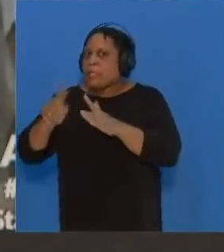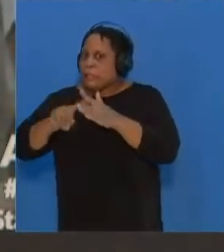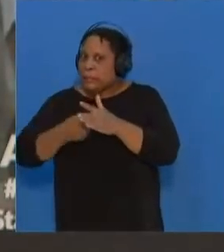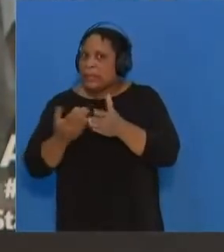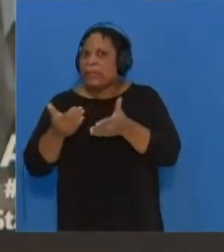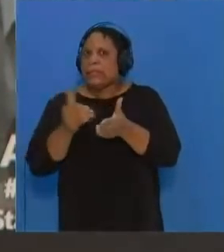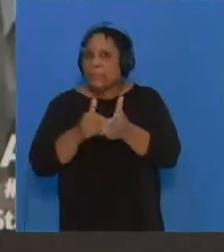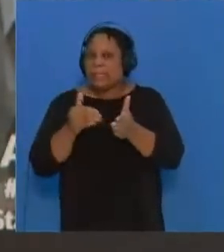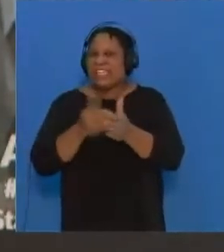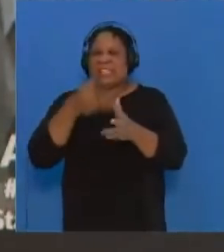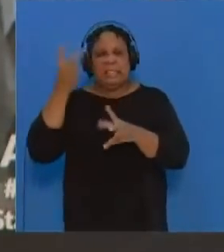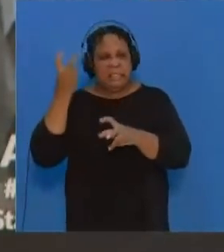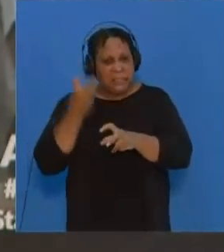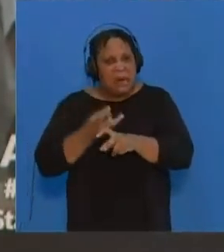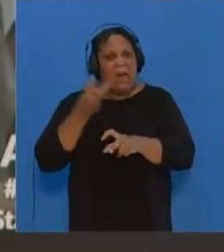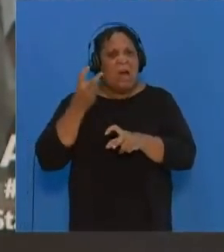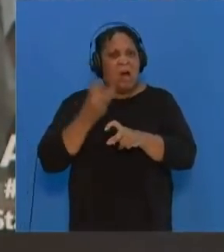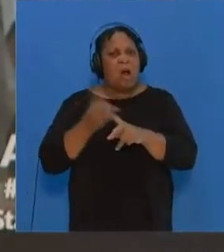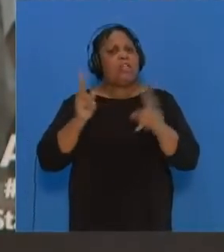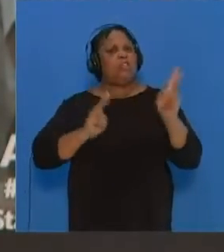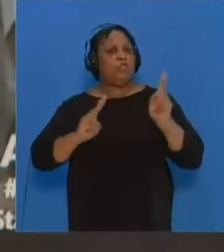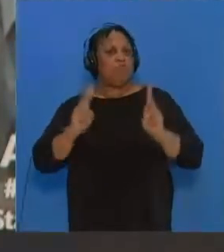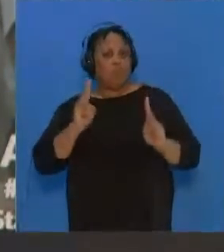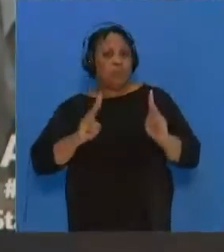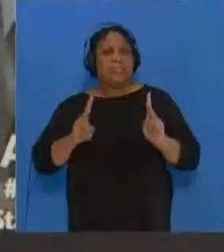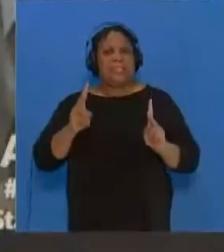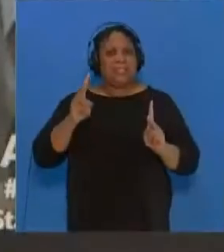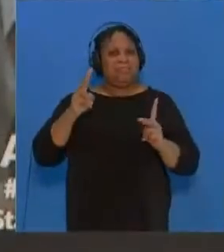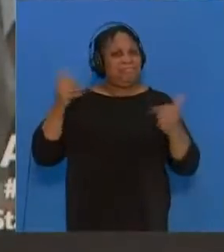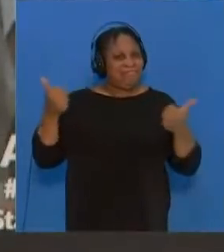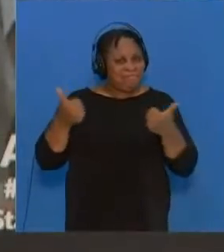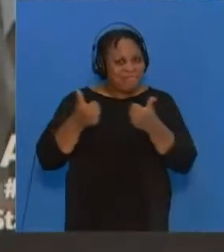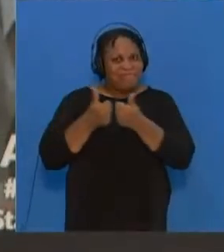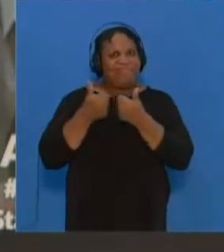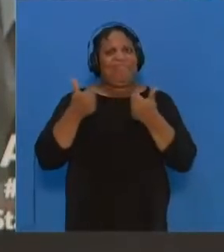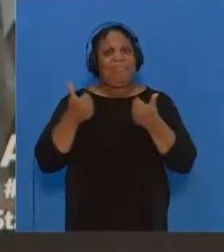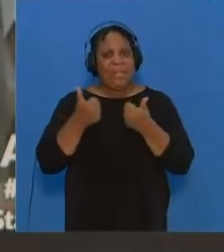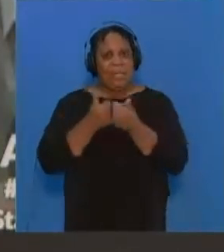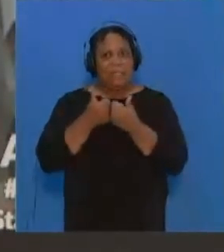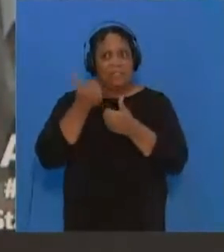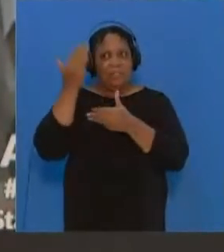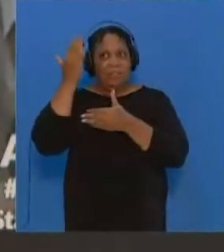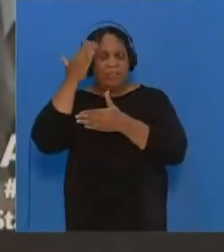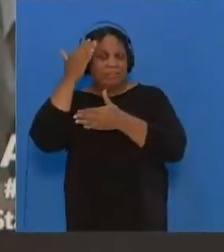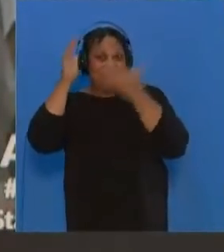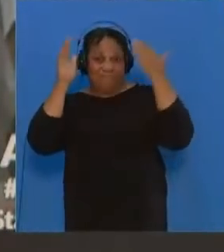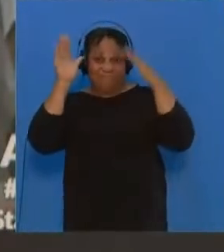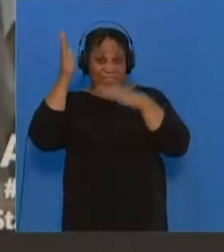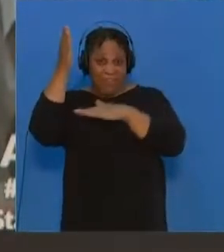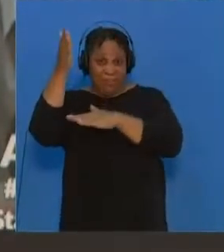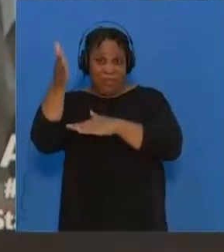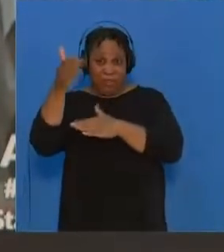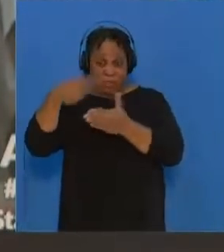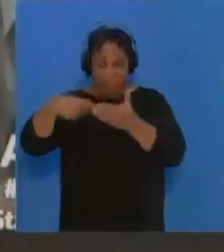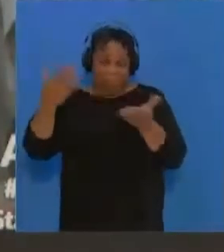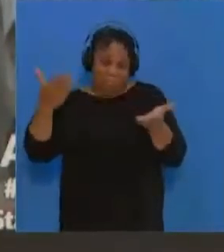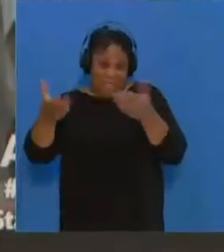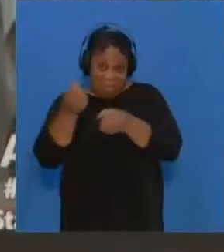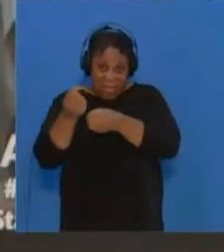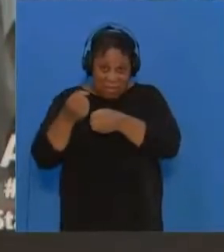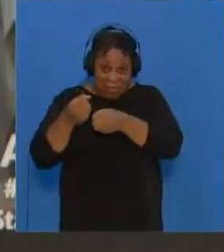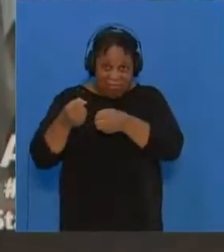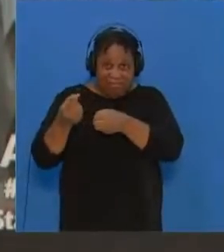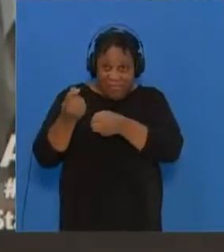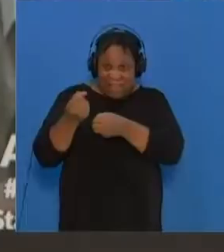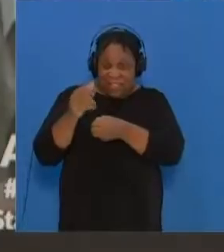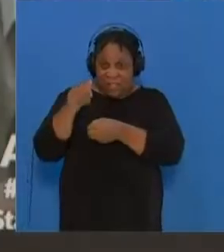especially hard when our tourism industry is going to be challenged for the foreseeable future, until certainly next April, until hopefully we might be